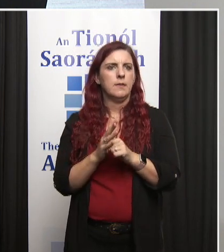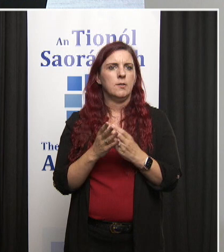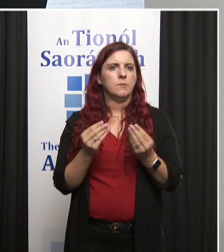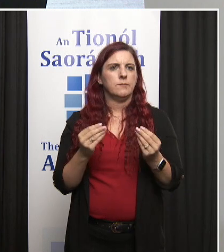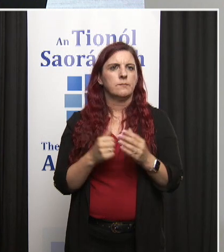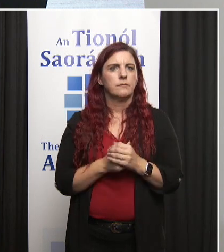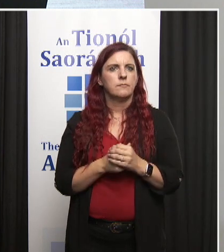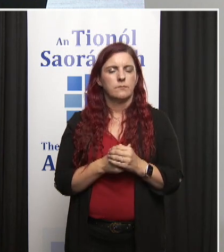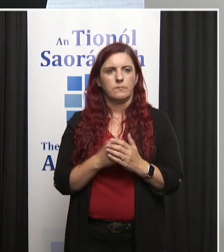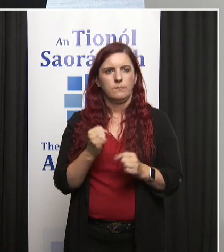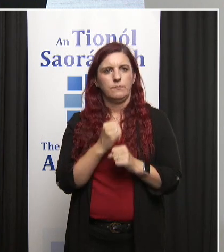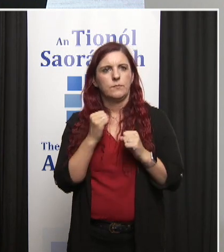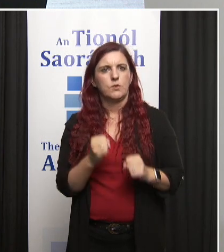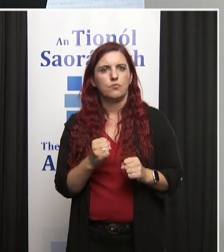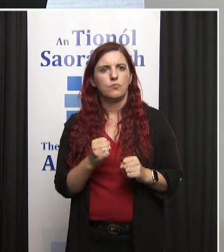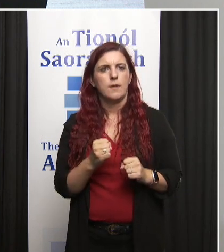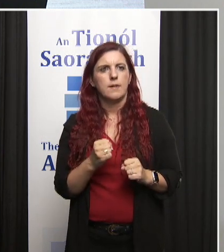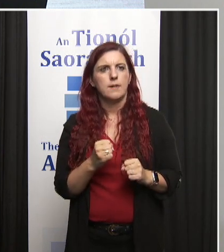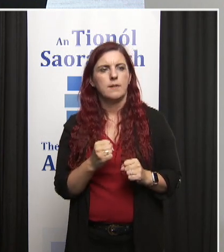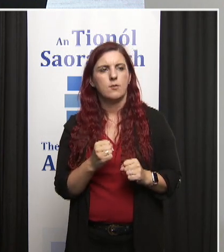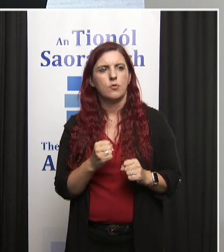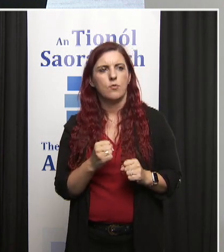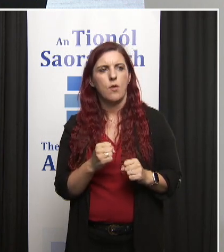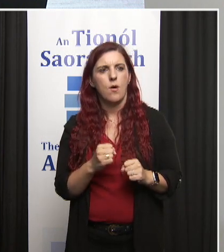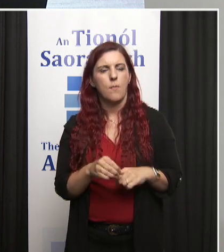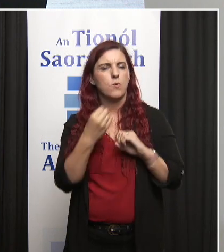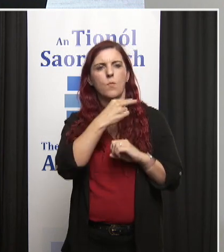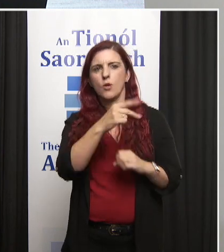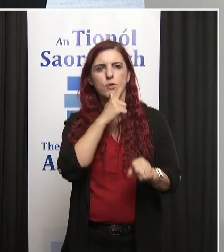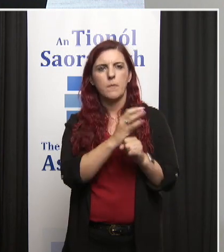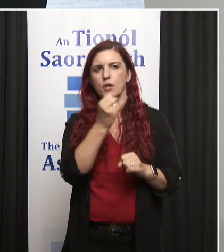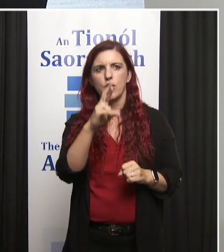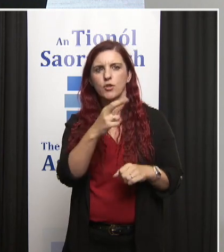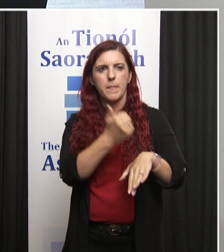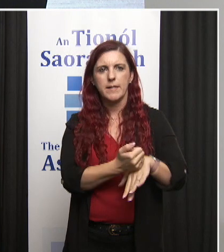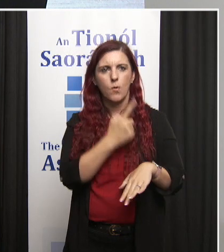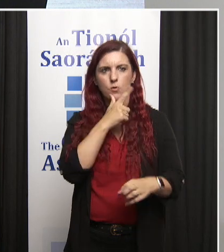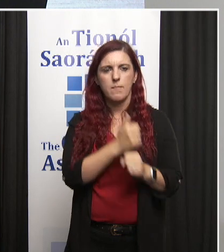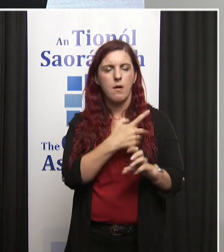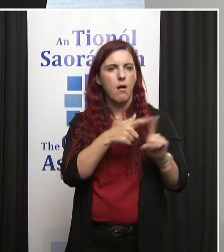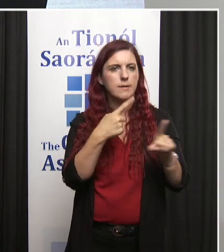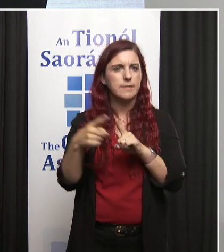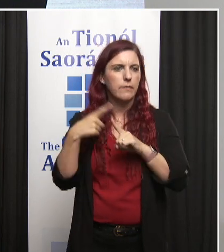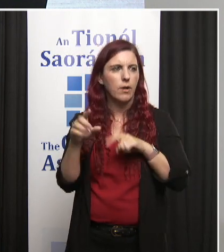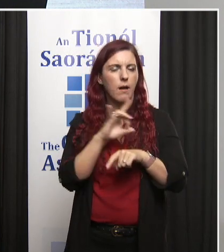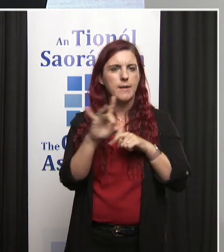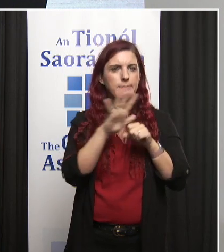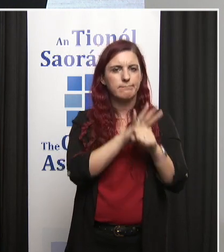strongly opposed to positive discrimination of any kind. So not just gender-based, it should be all other factors regarded in terms of those